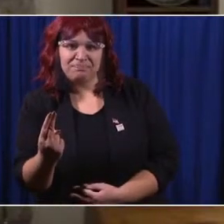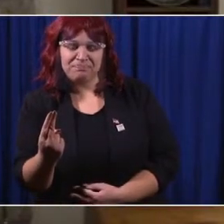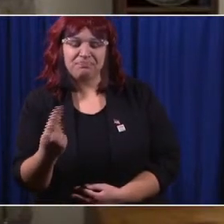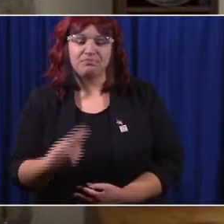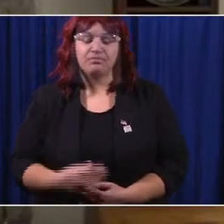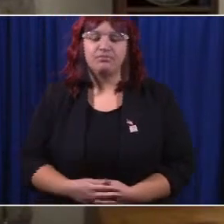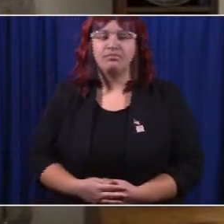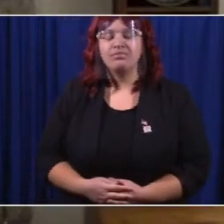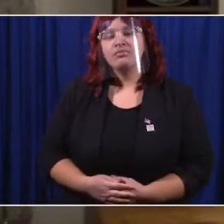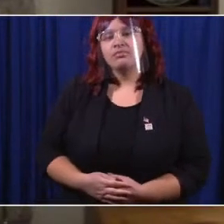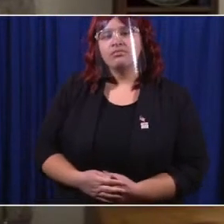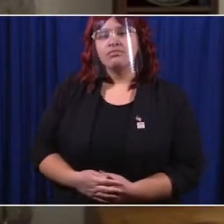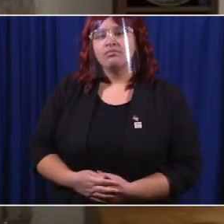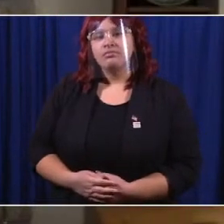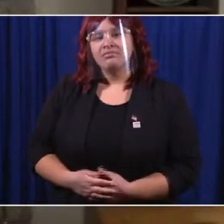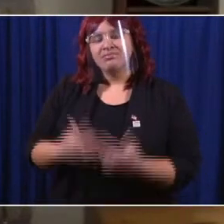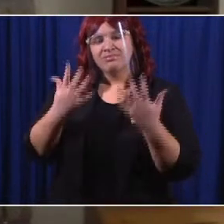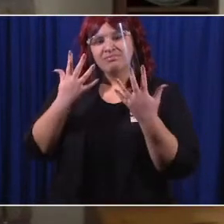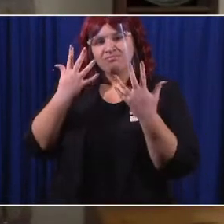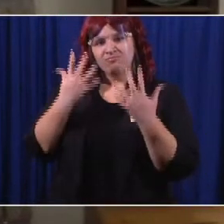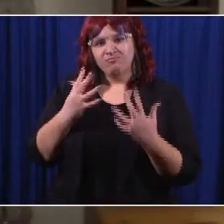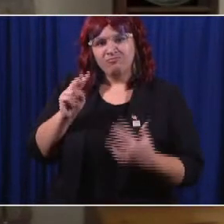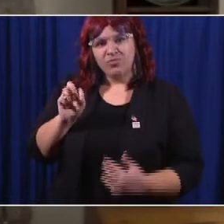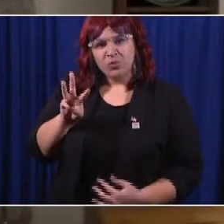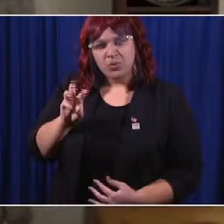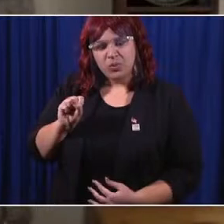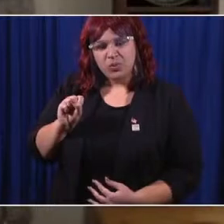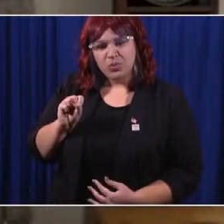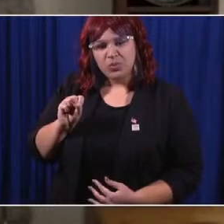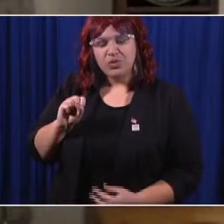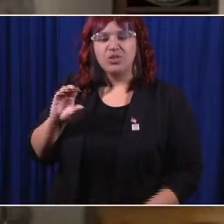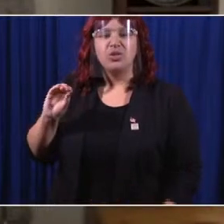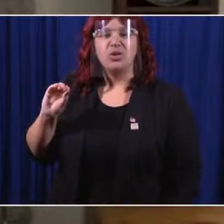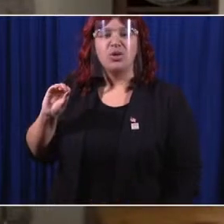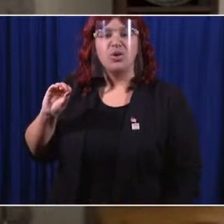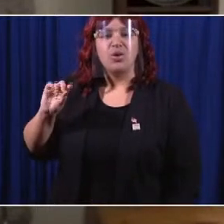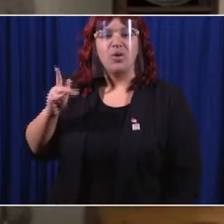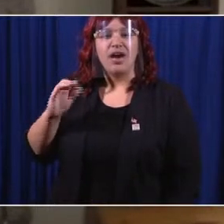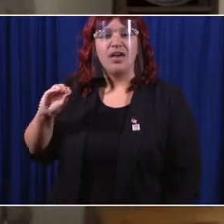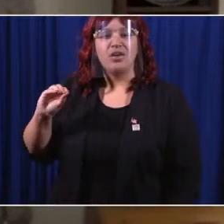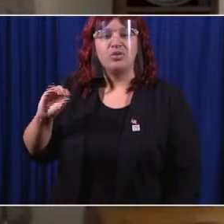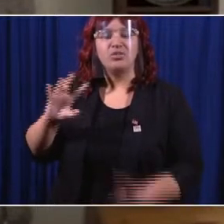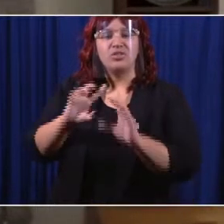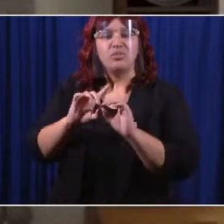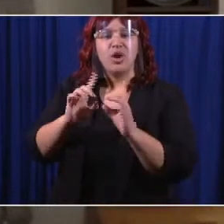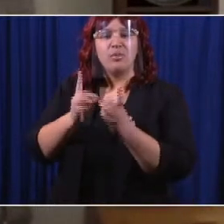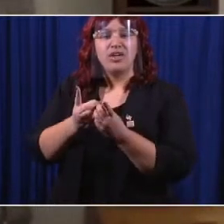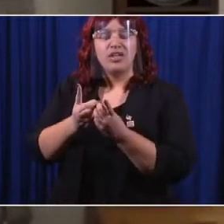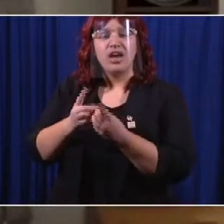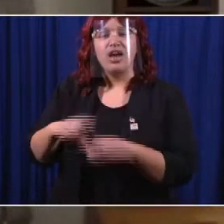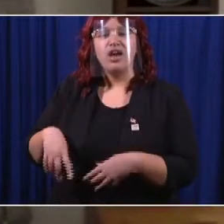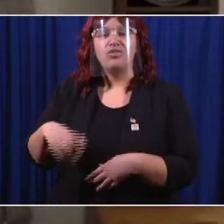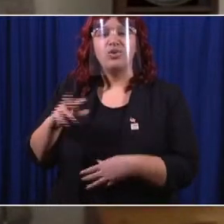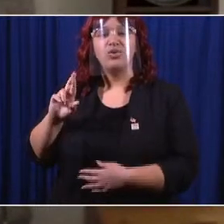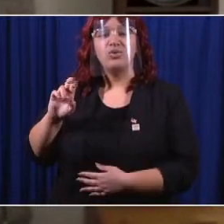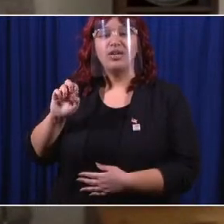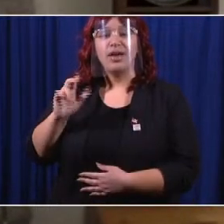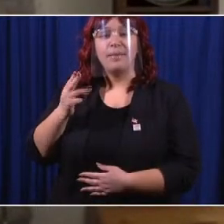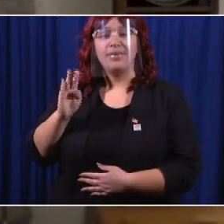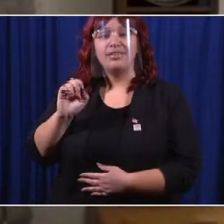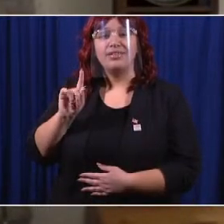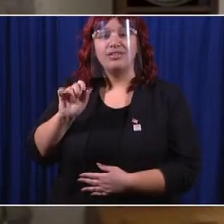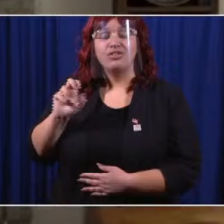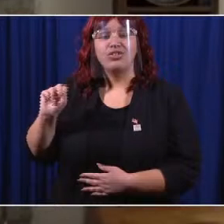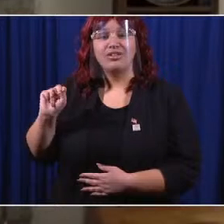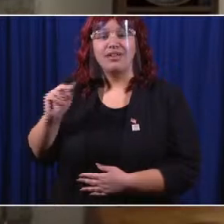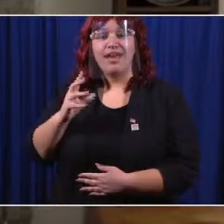Some bad news. Ohio Department of Rehabilitation and Correction is mourning the deaths of 2 employees who have